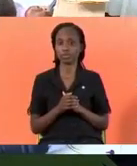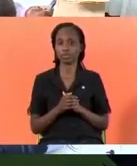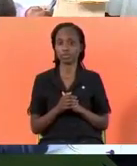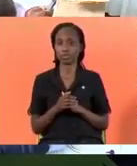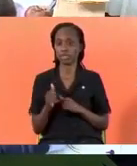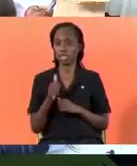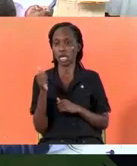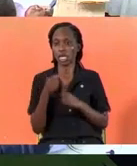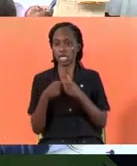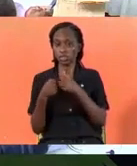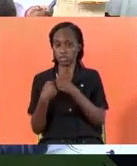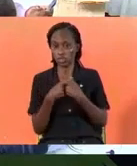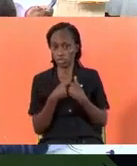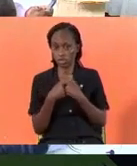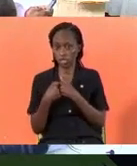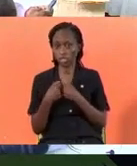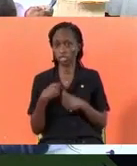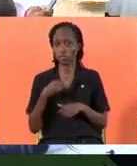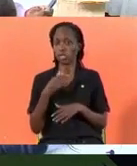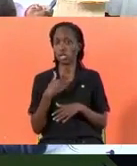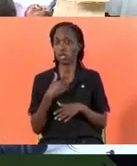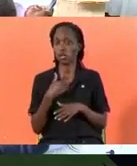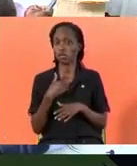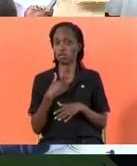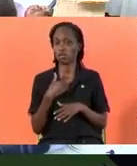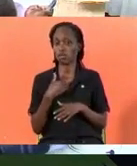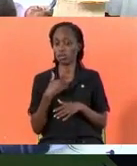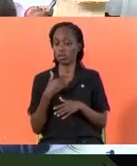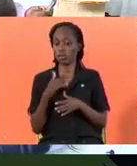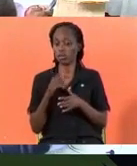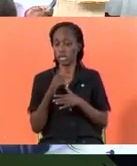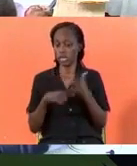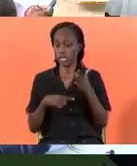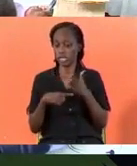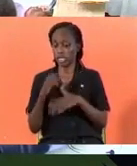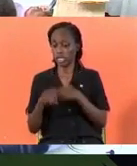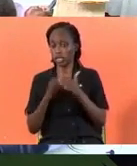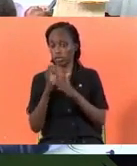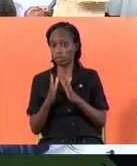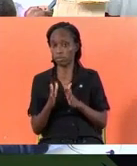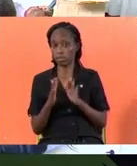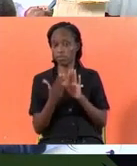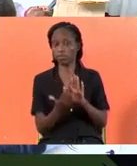And the other challenge is that the fact that Angolan journalists